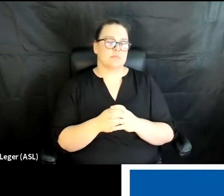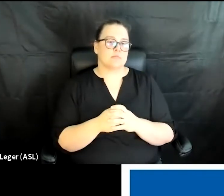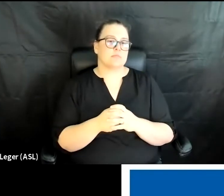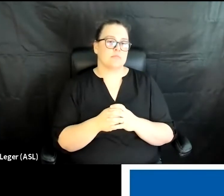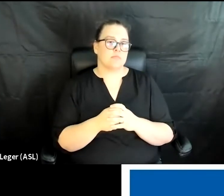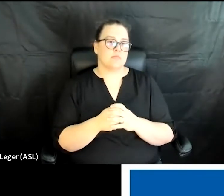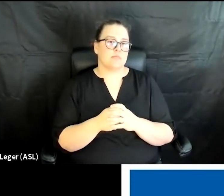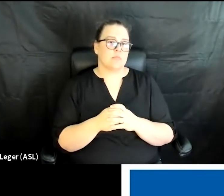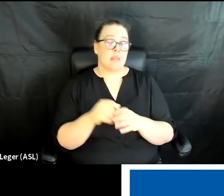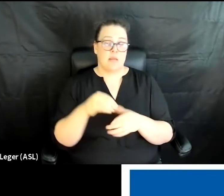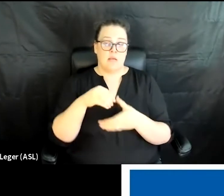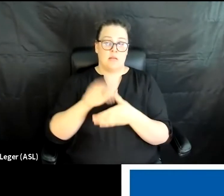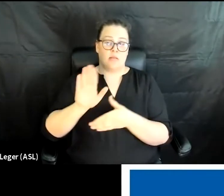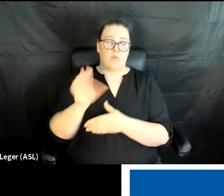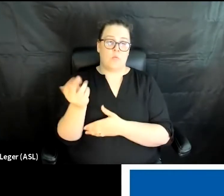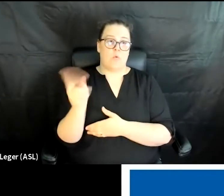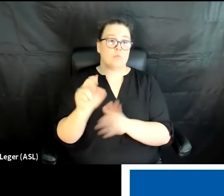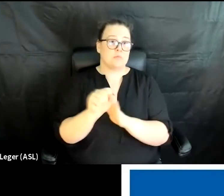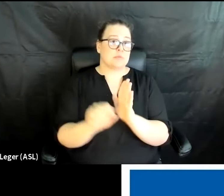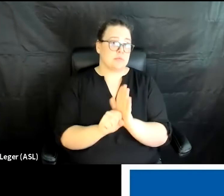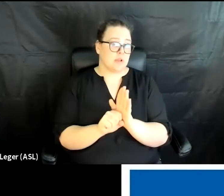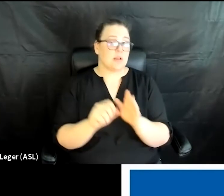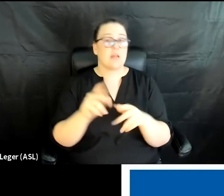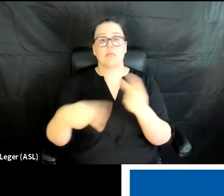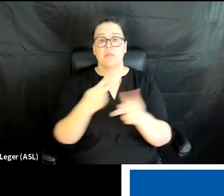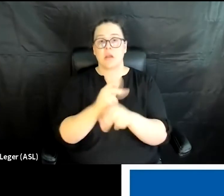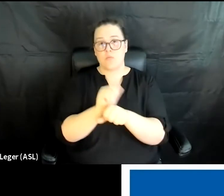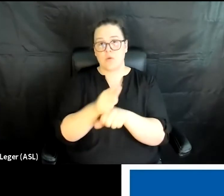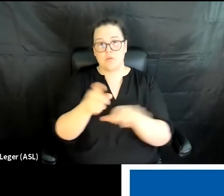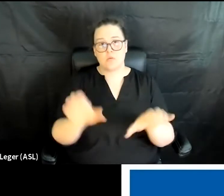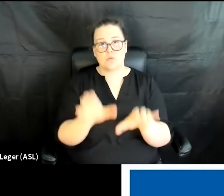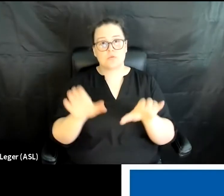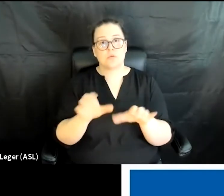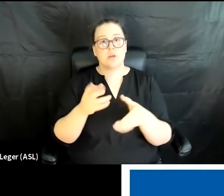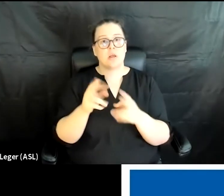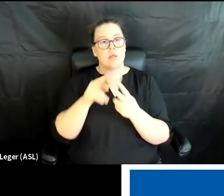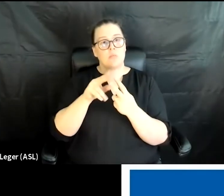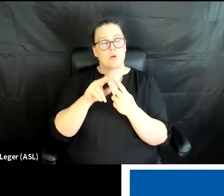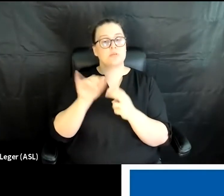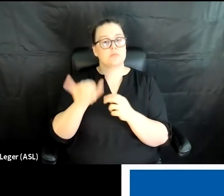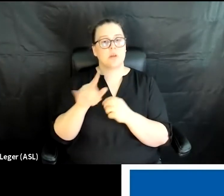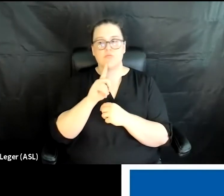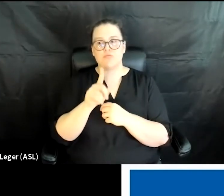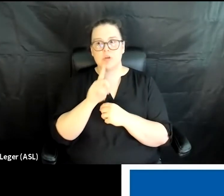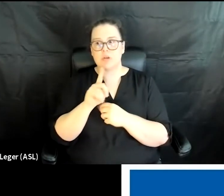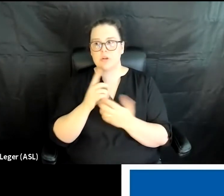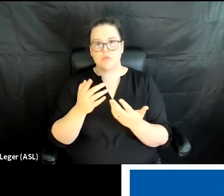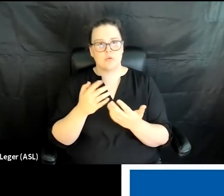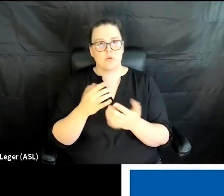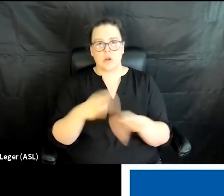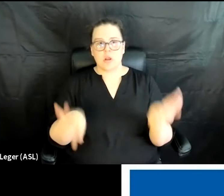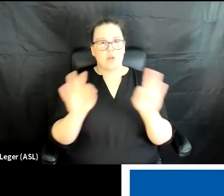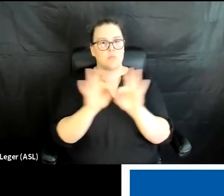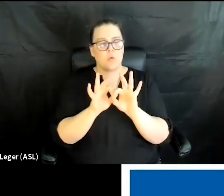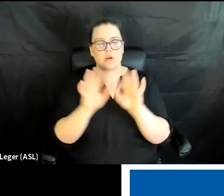education institutions, and also with the kind of work that you're doing in partnership. So that raises some really, really